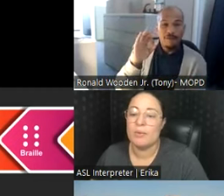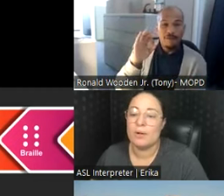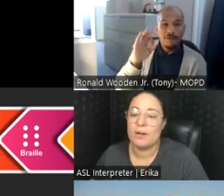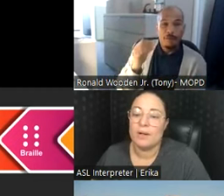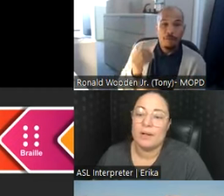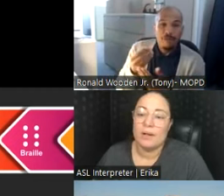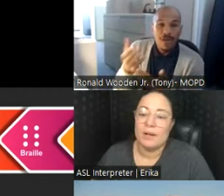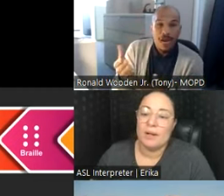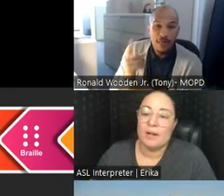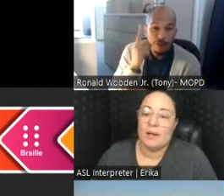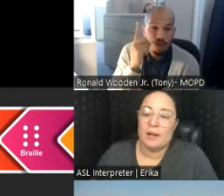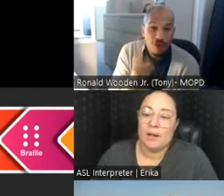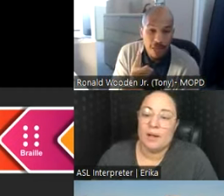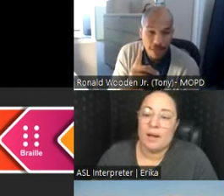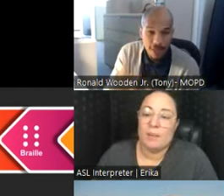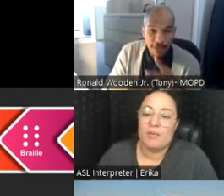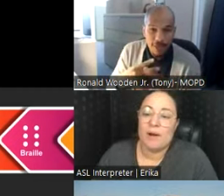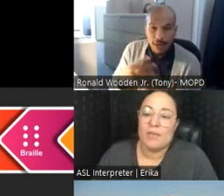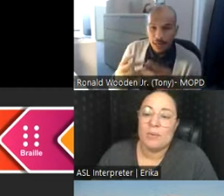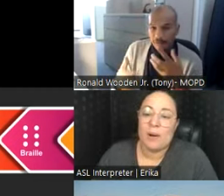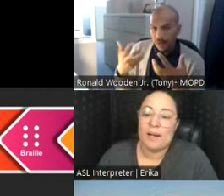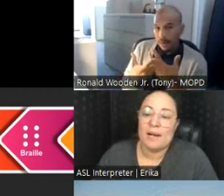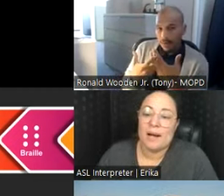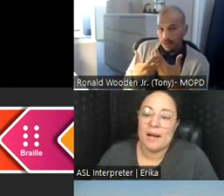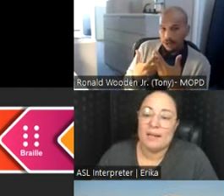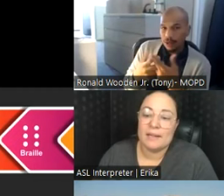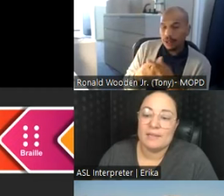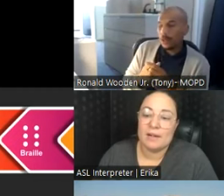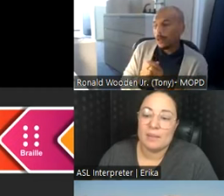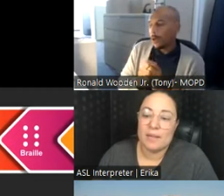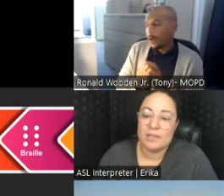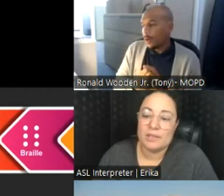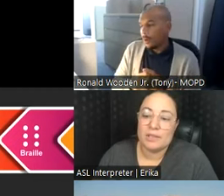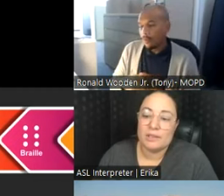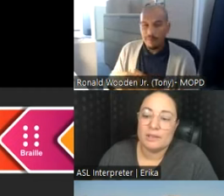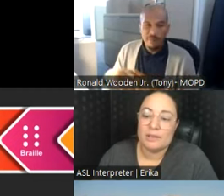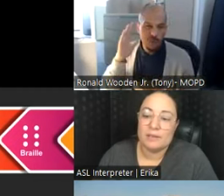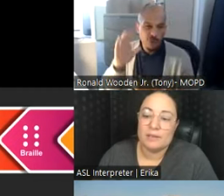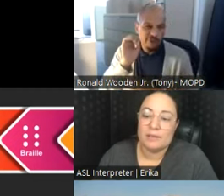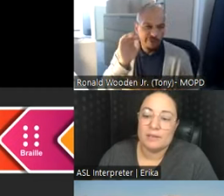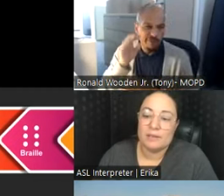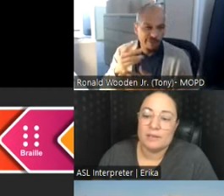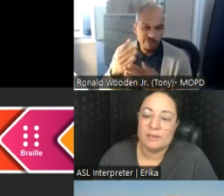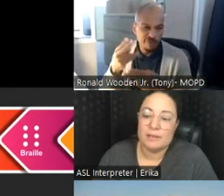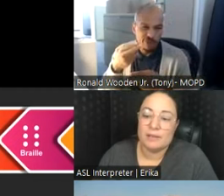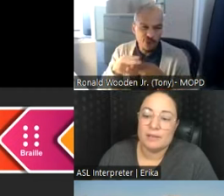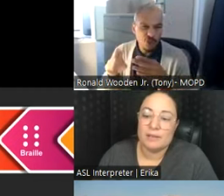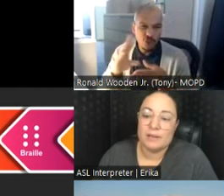know and provide the right kind of accommodation.